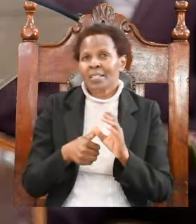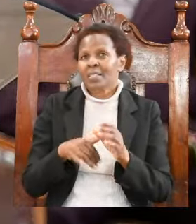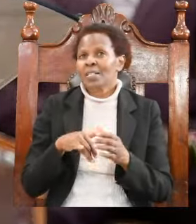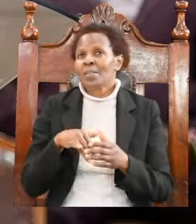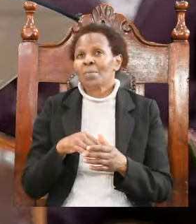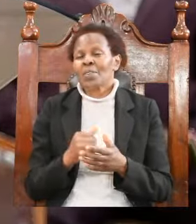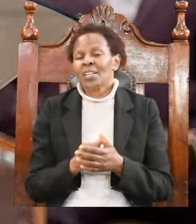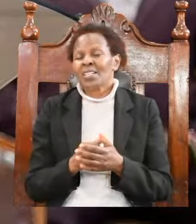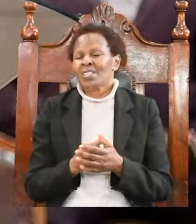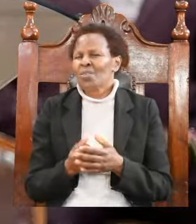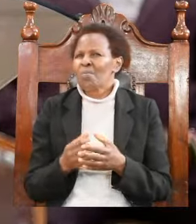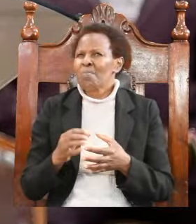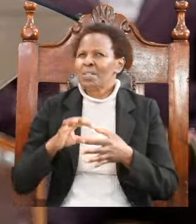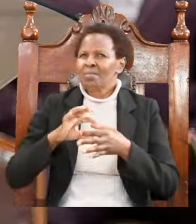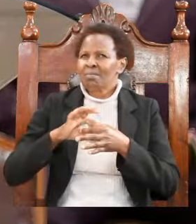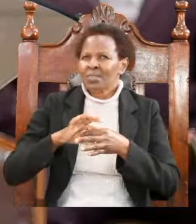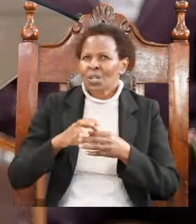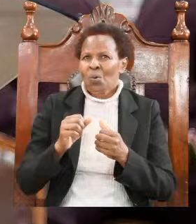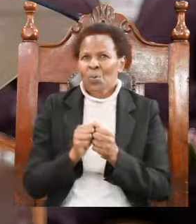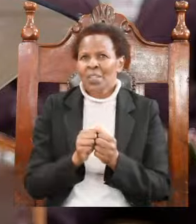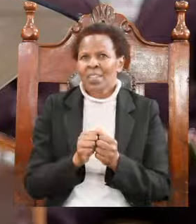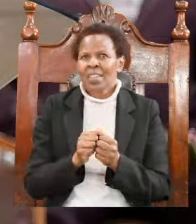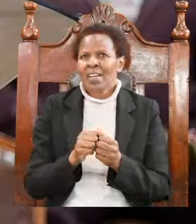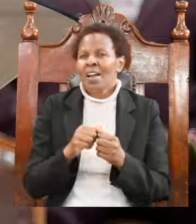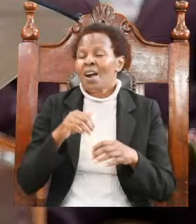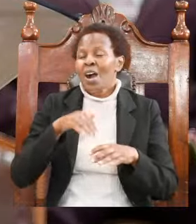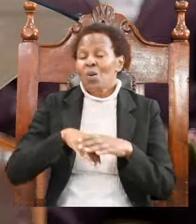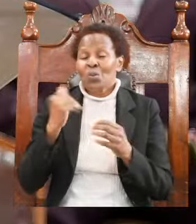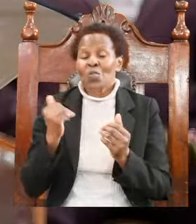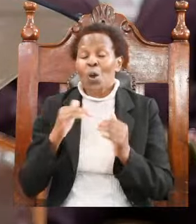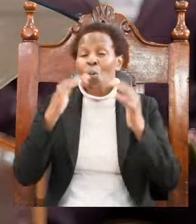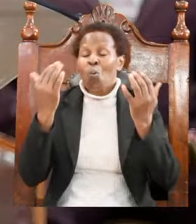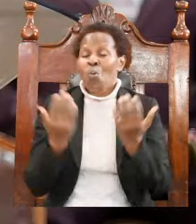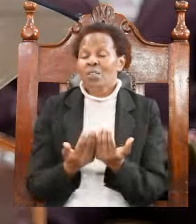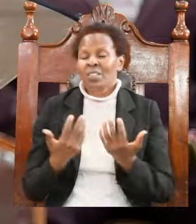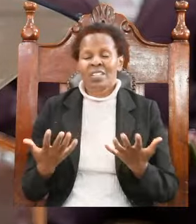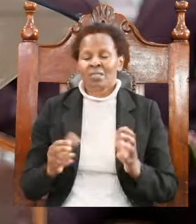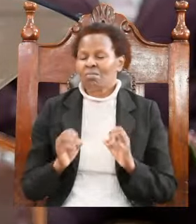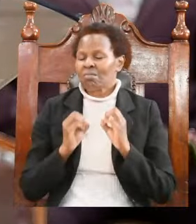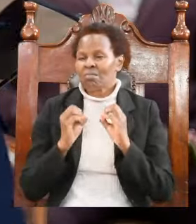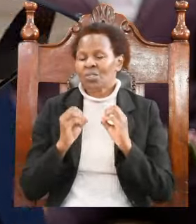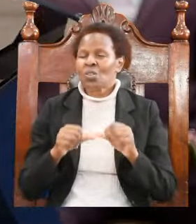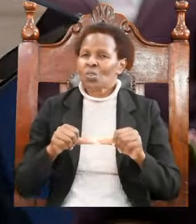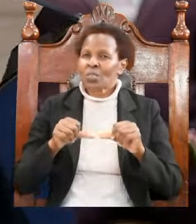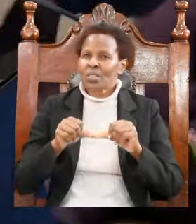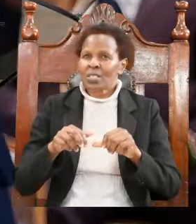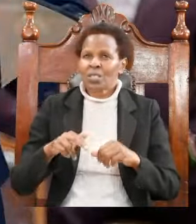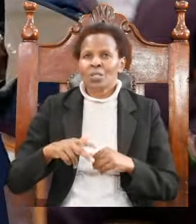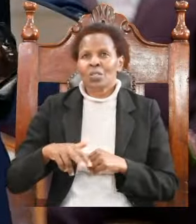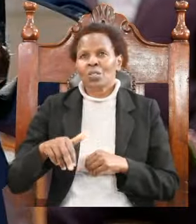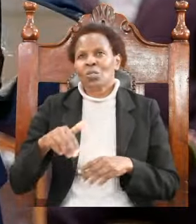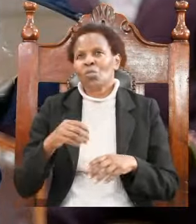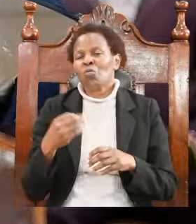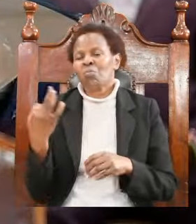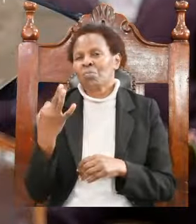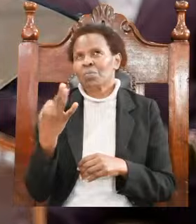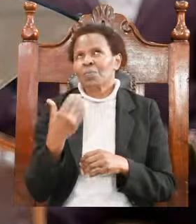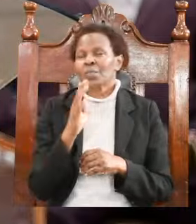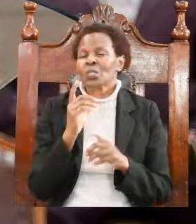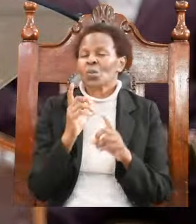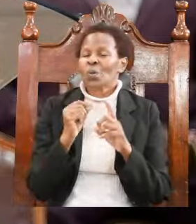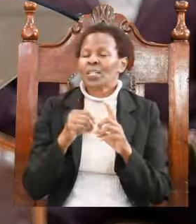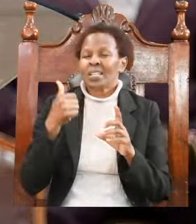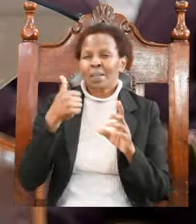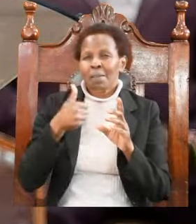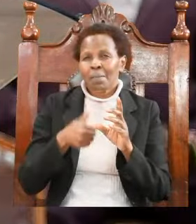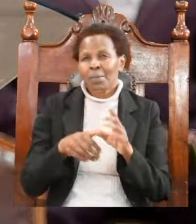be entangled in civilian affairs. He should continue with his journey of preaching the word, and he should